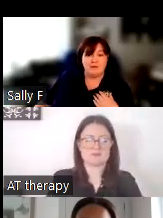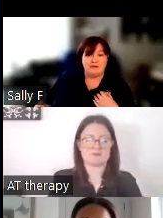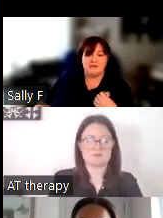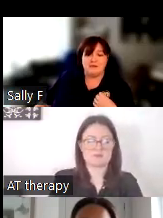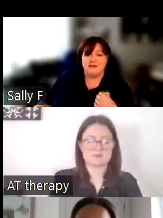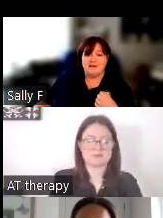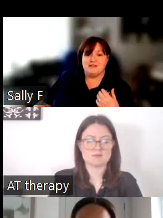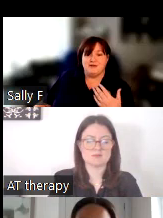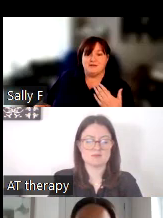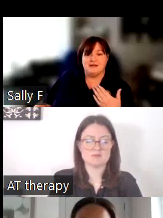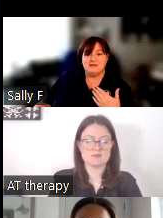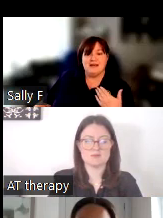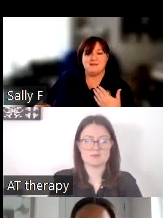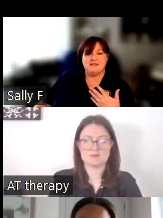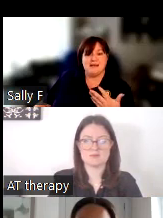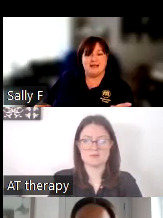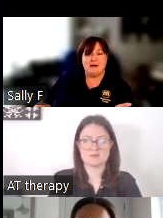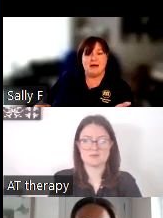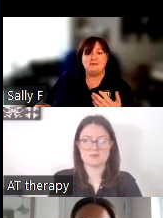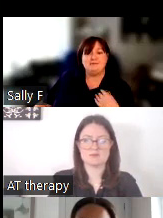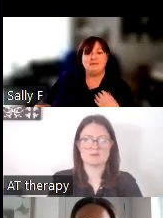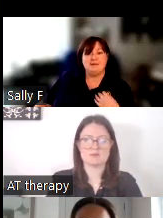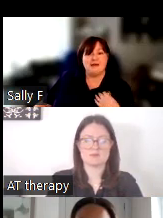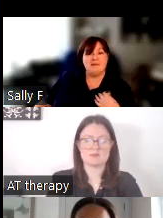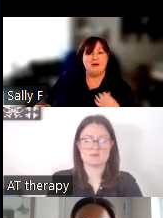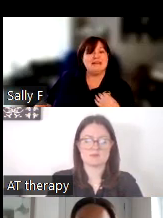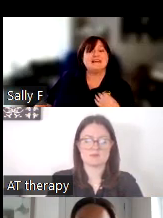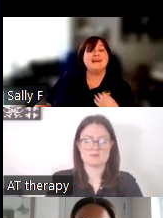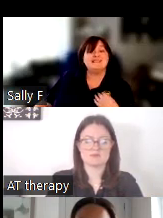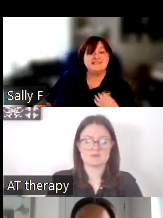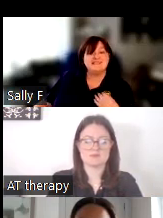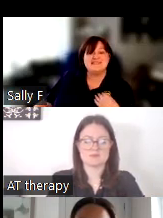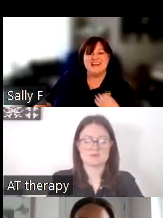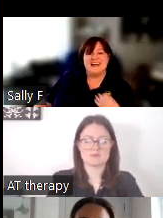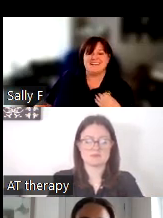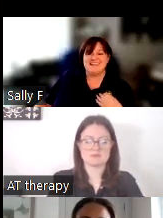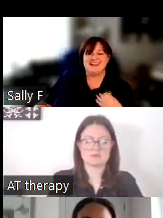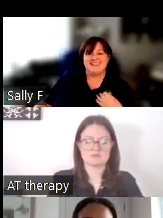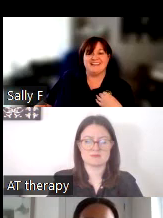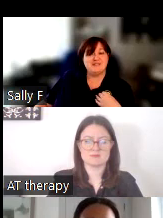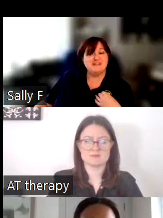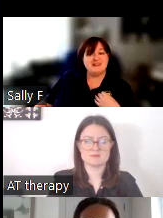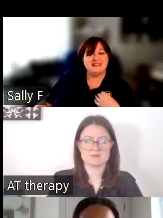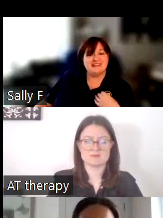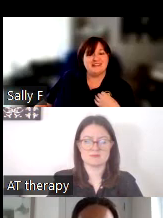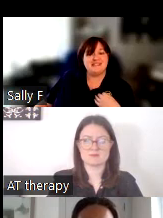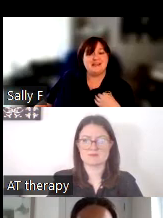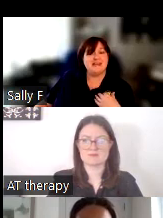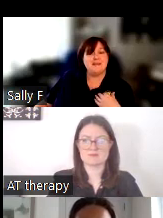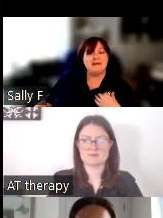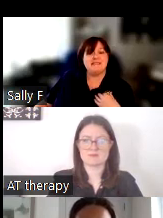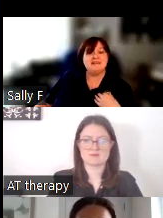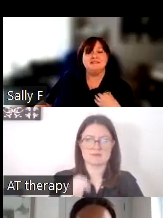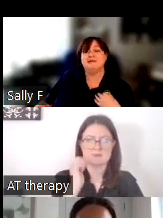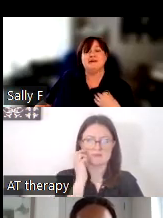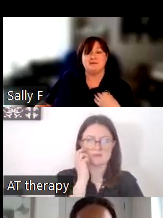on purpose. So sometimes at Sign Out Loud, we use our poetic license and decide that the literal translation is going to